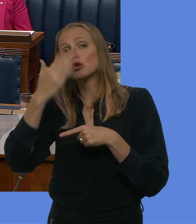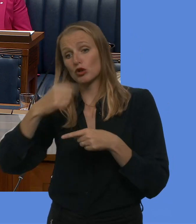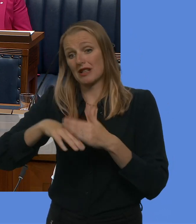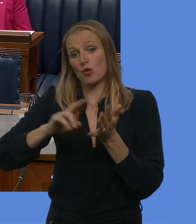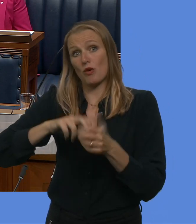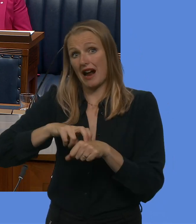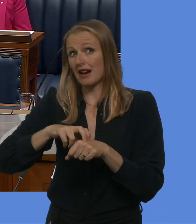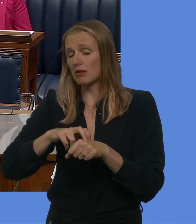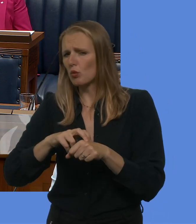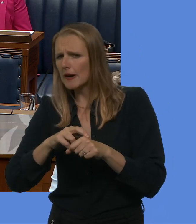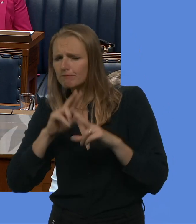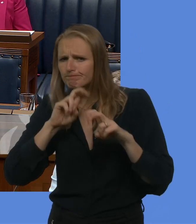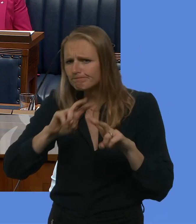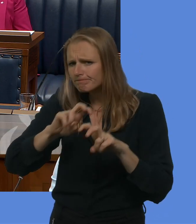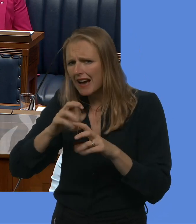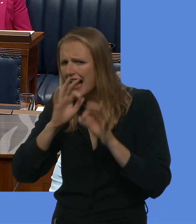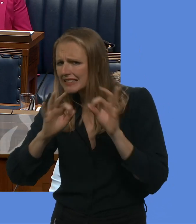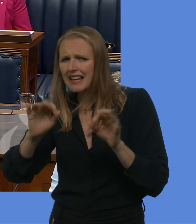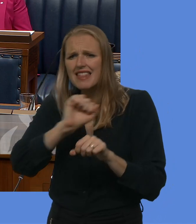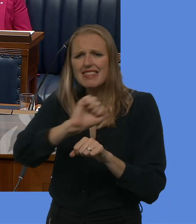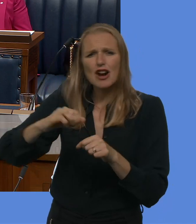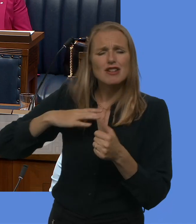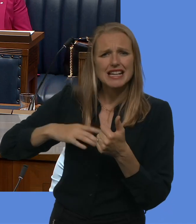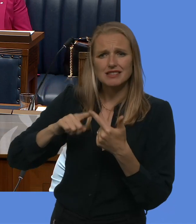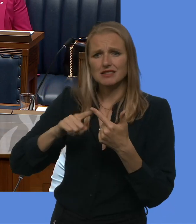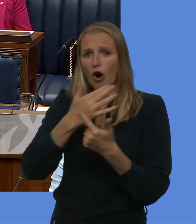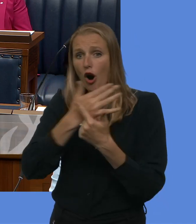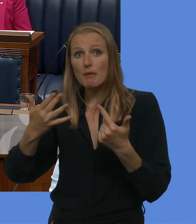and identifying their needs in terms of capacity,